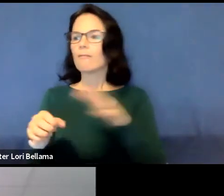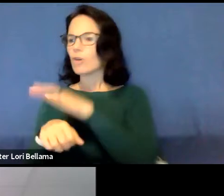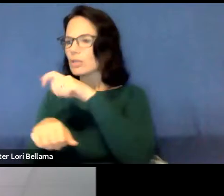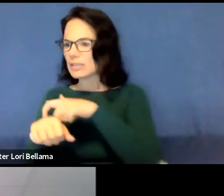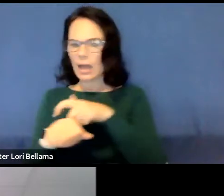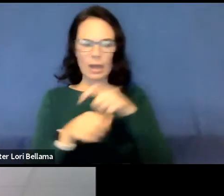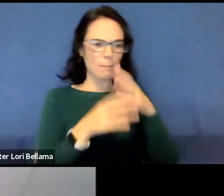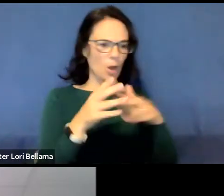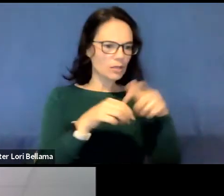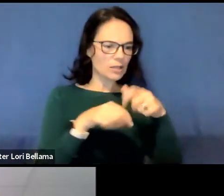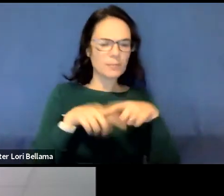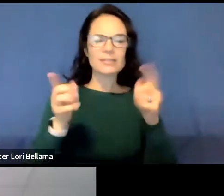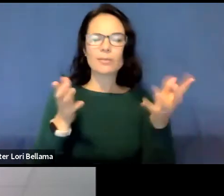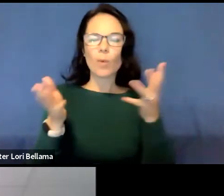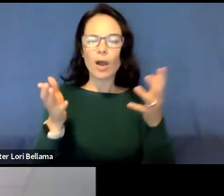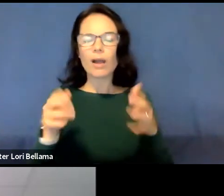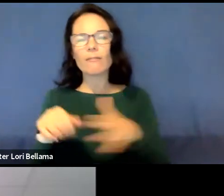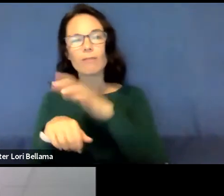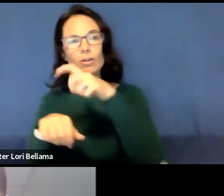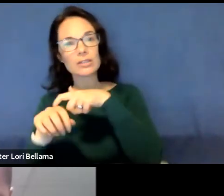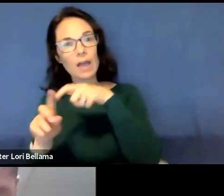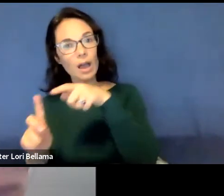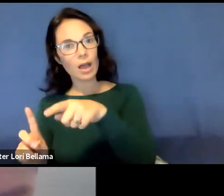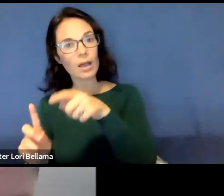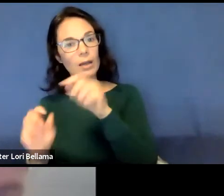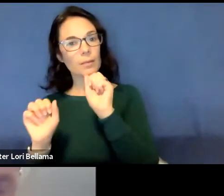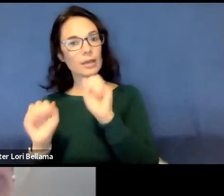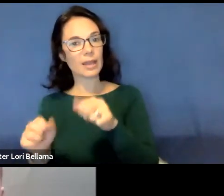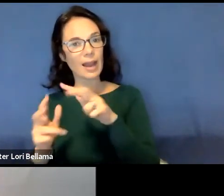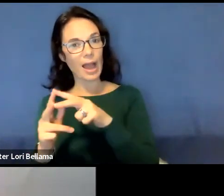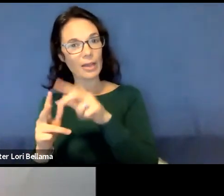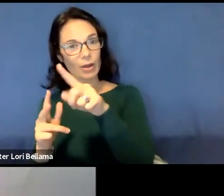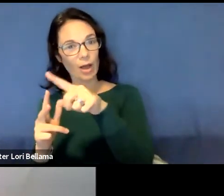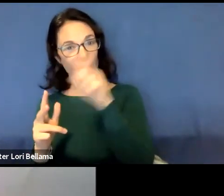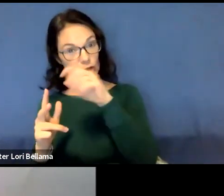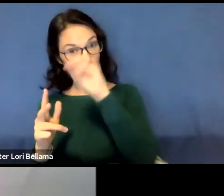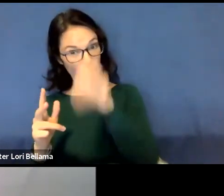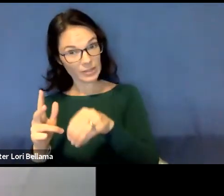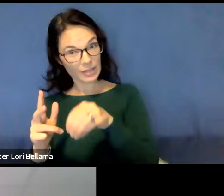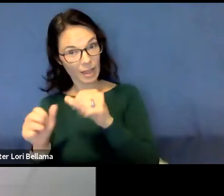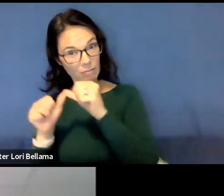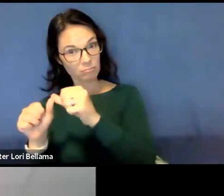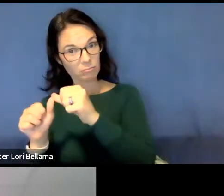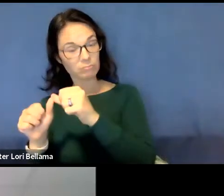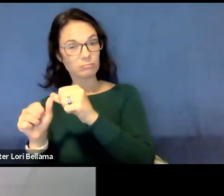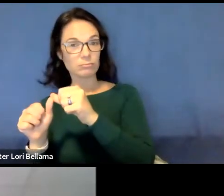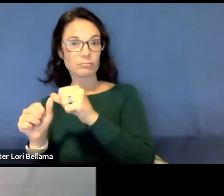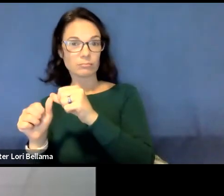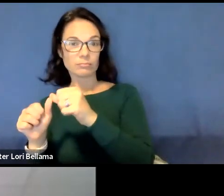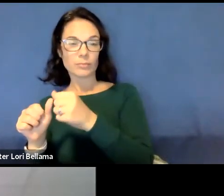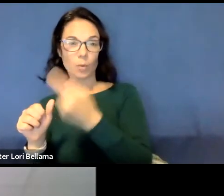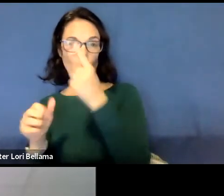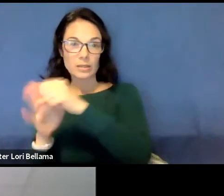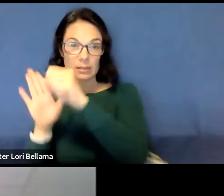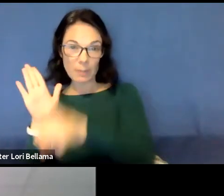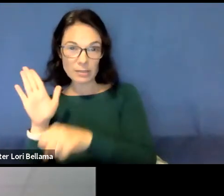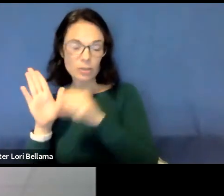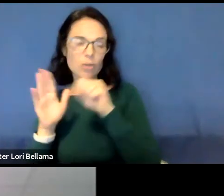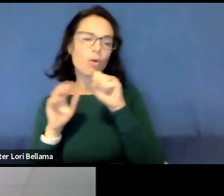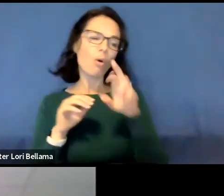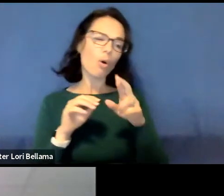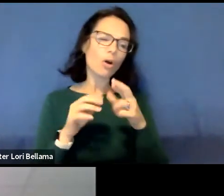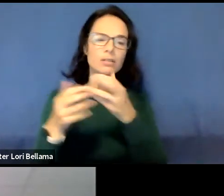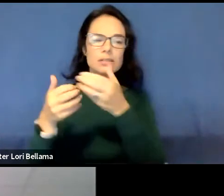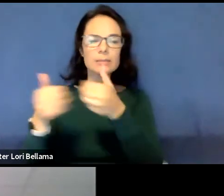that whereas a full-time faculty member can either do 100% during one semester or split it over 2 semesters, the part-time